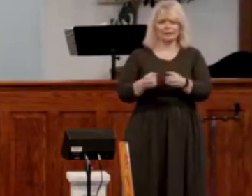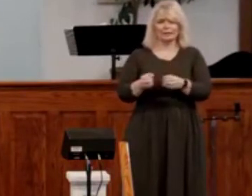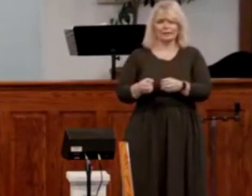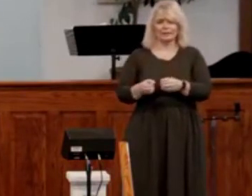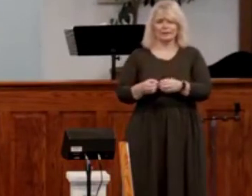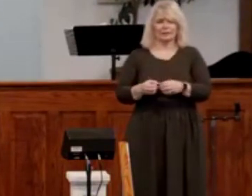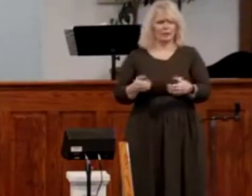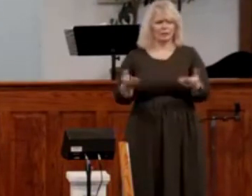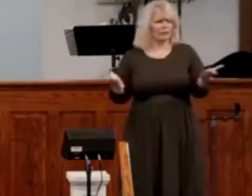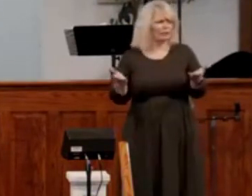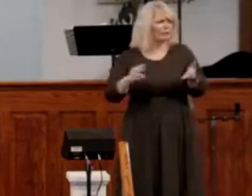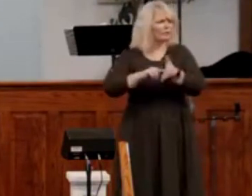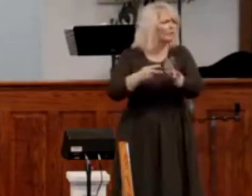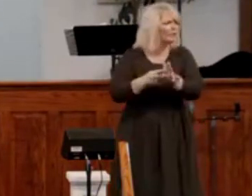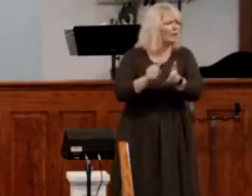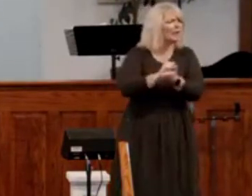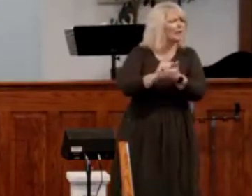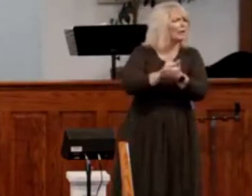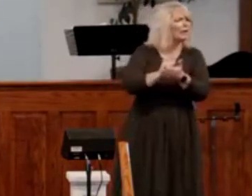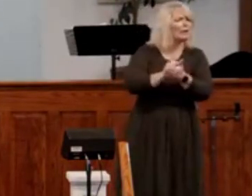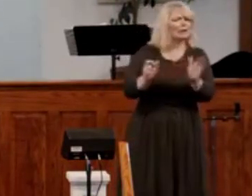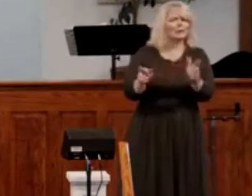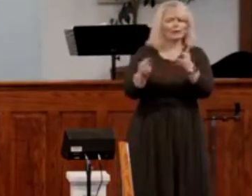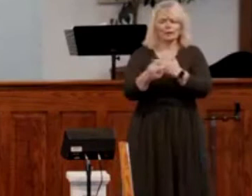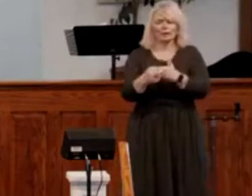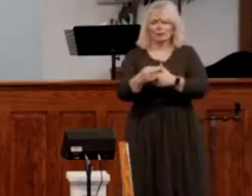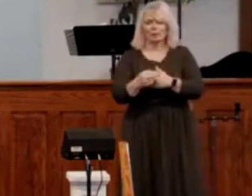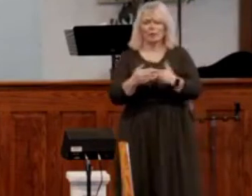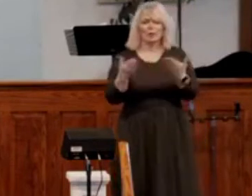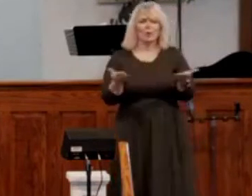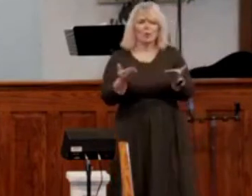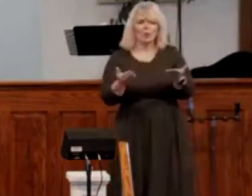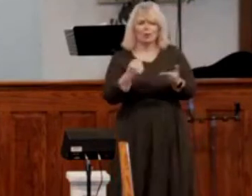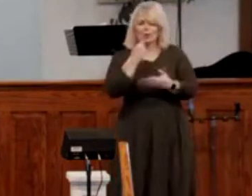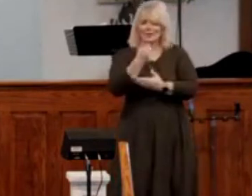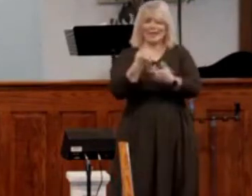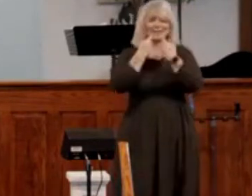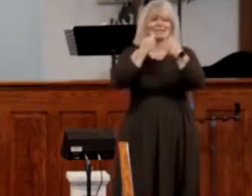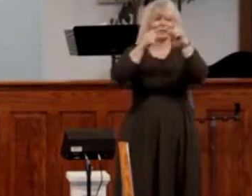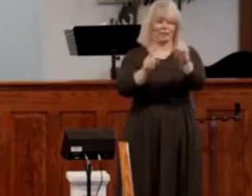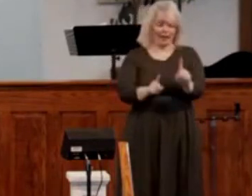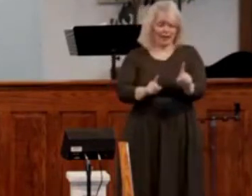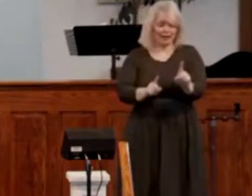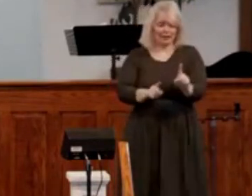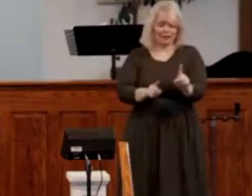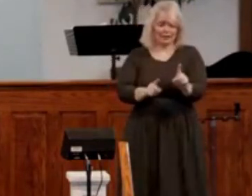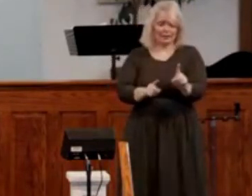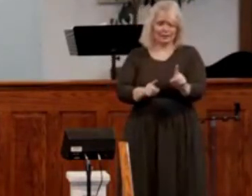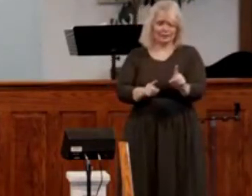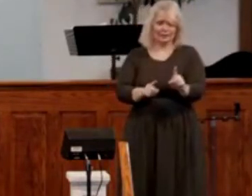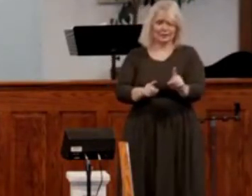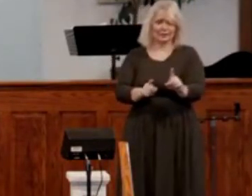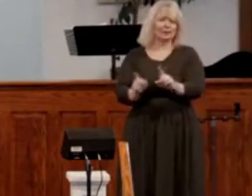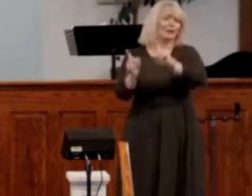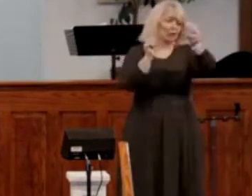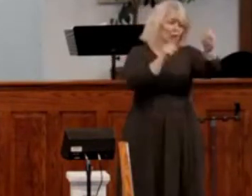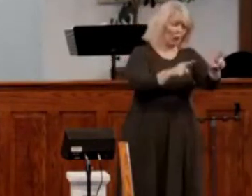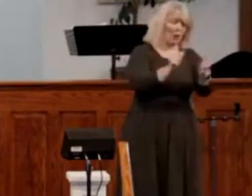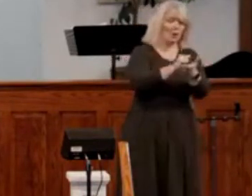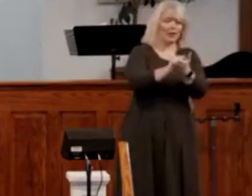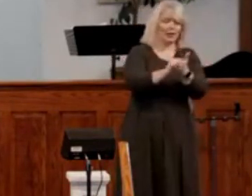room. What do you mean cleaning my room? What they're suggesting there is a command. While you're cleaning your room, which means what? It means go clean your